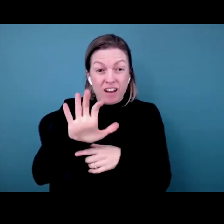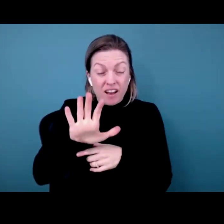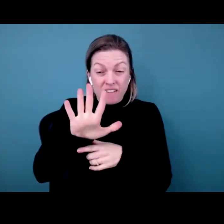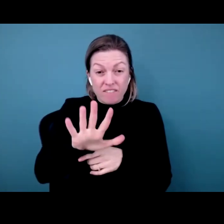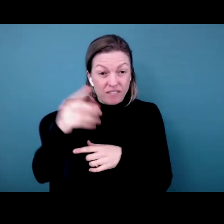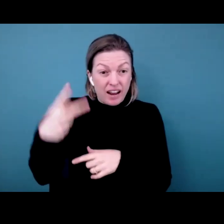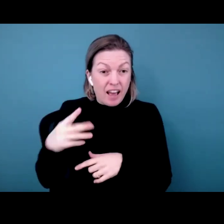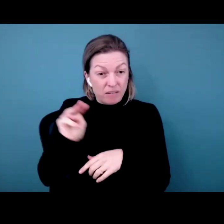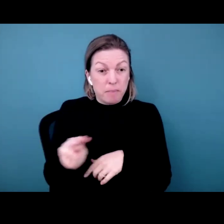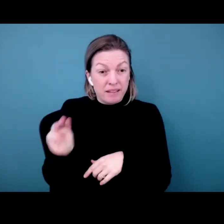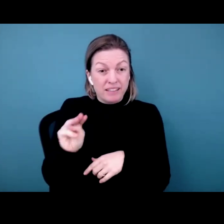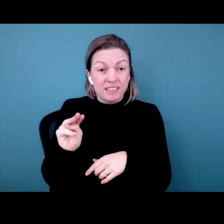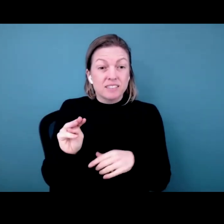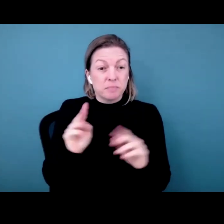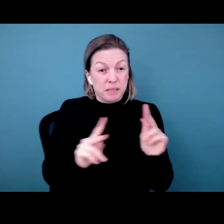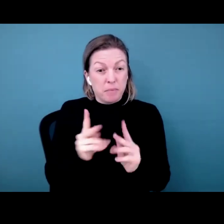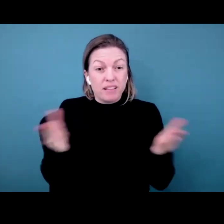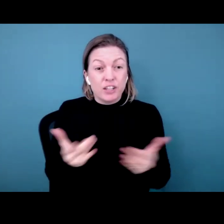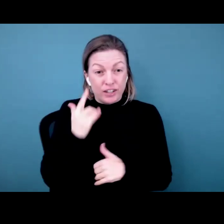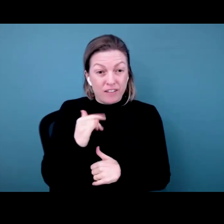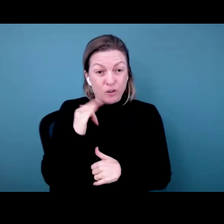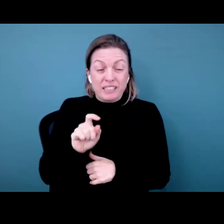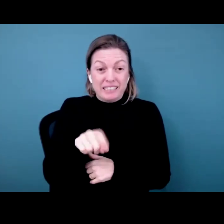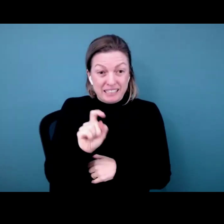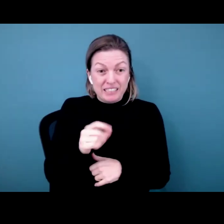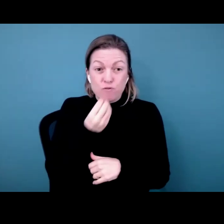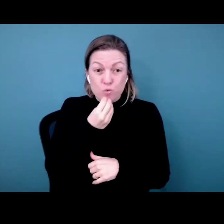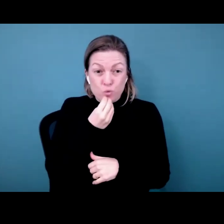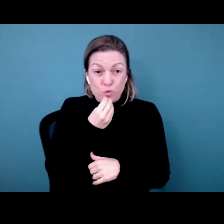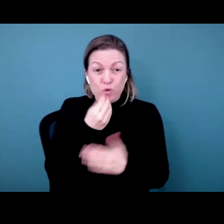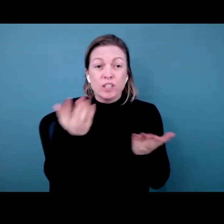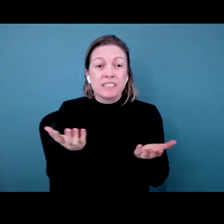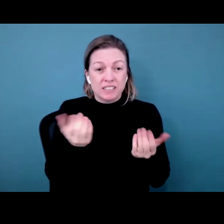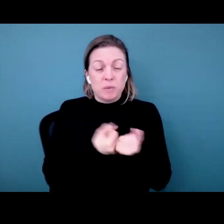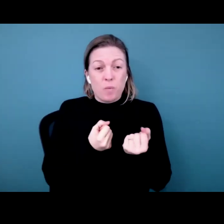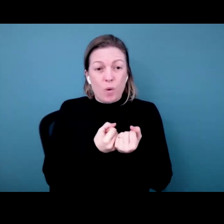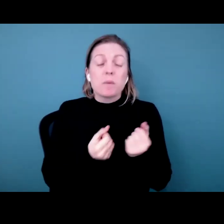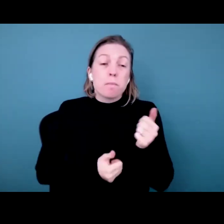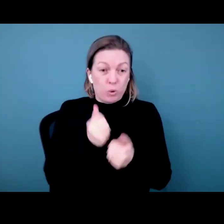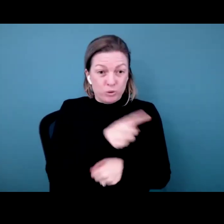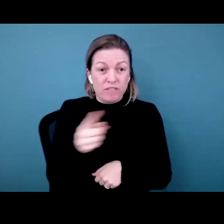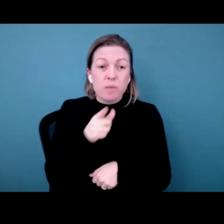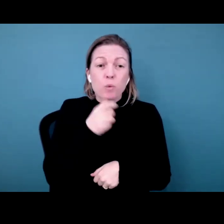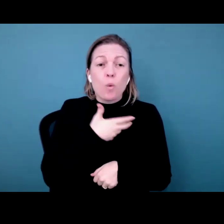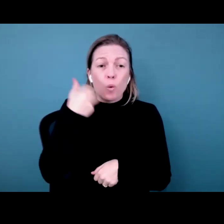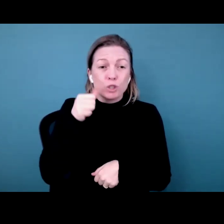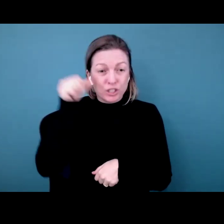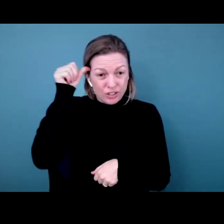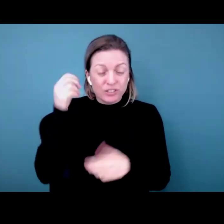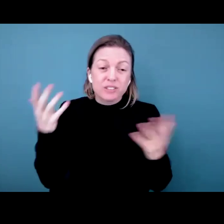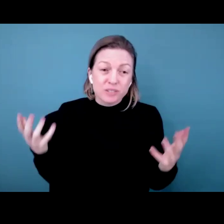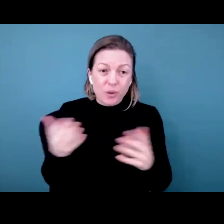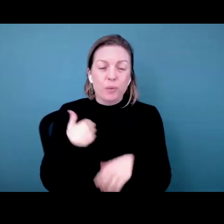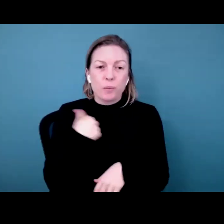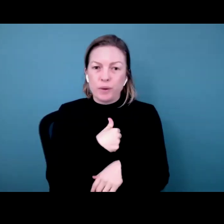Californians who are in need of their critical food supports, many of which are older adults. So we are all